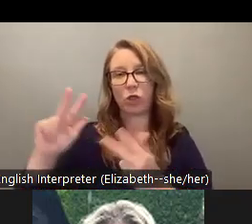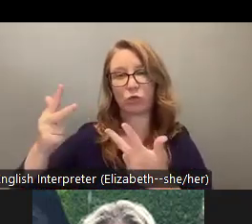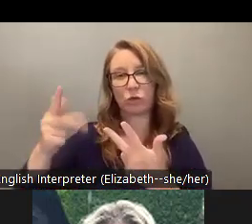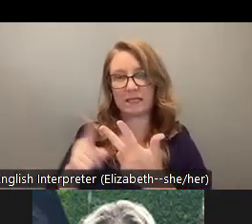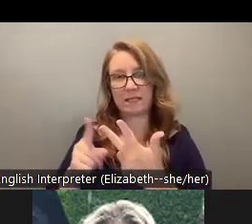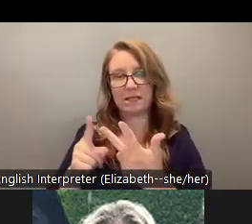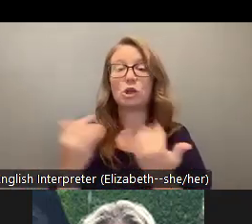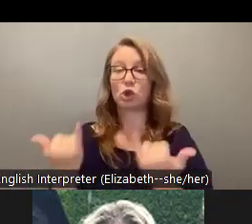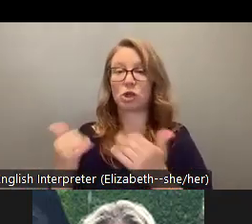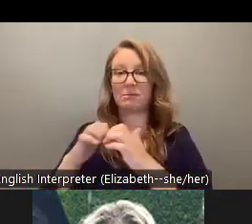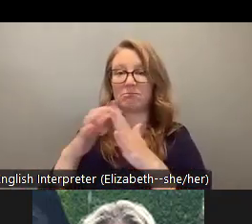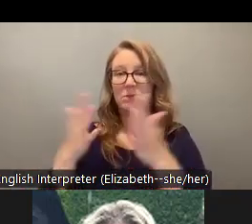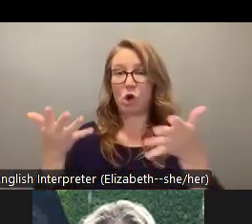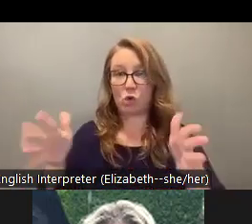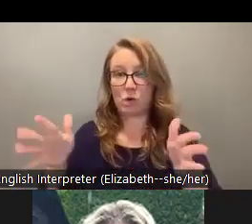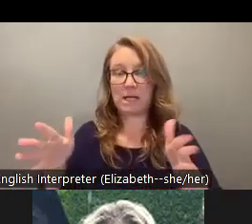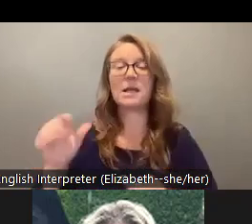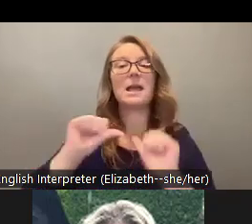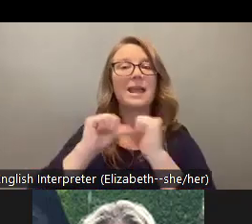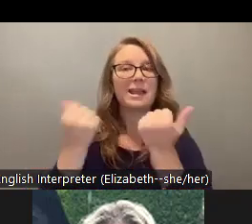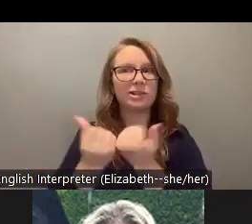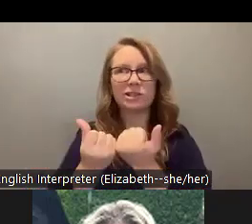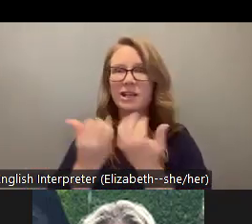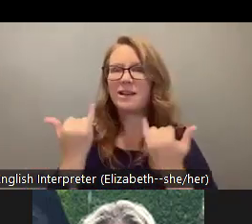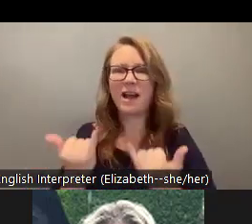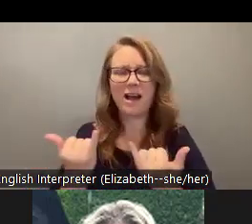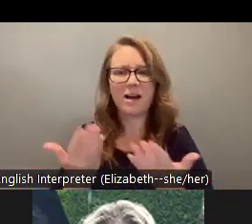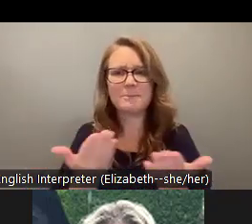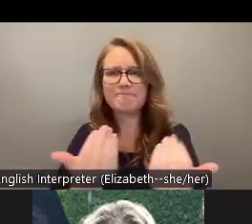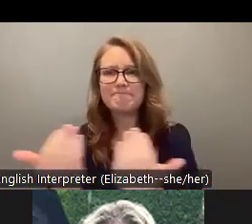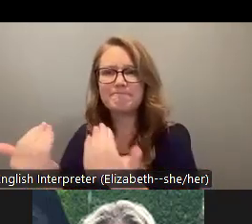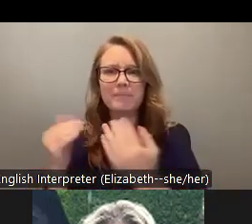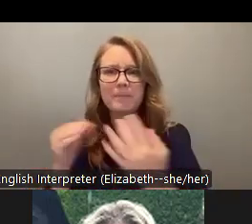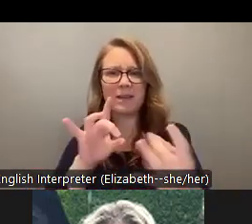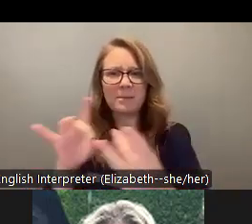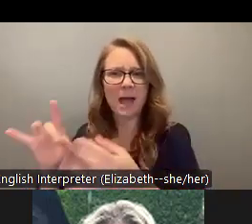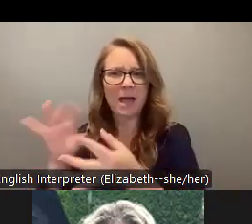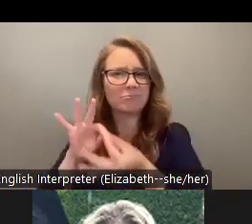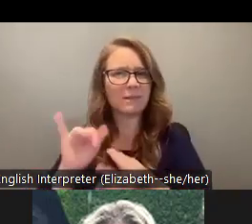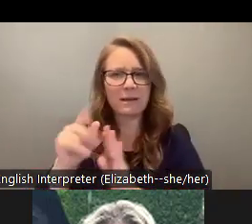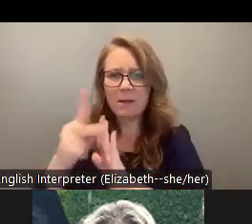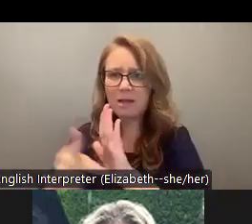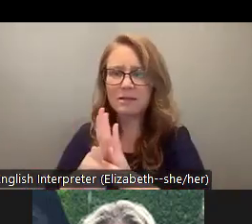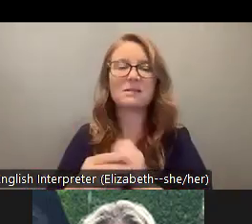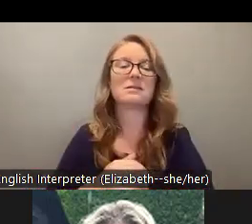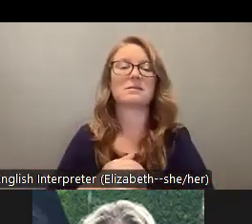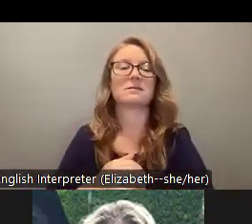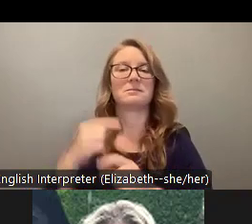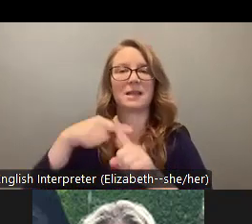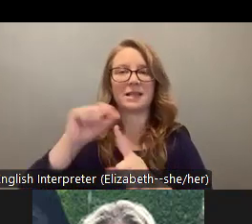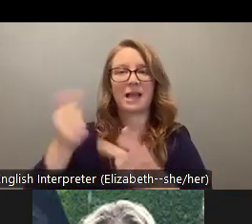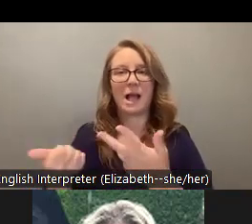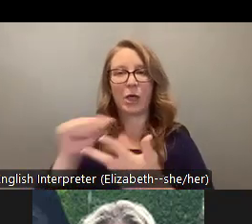currently implemented. The agency is really looking for feedback around this policy, as well as the other